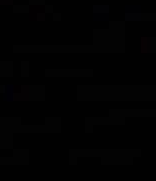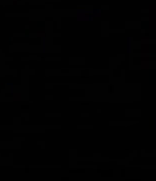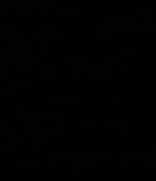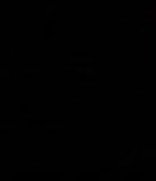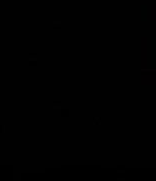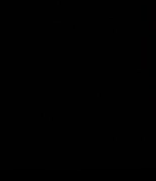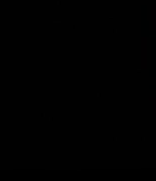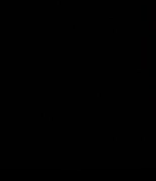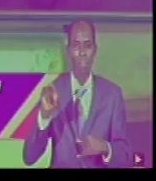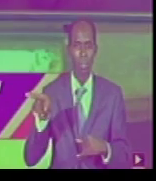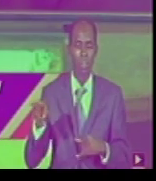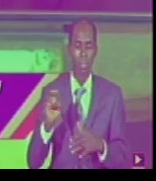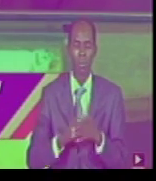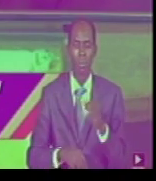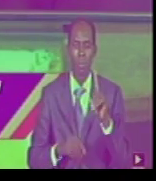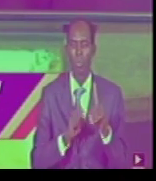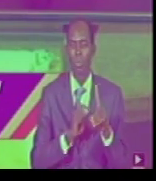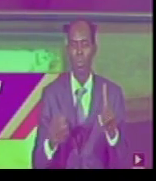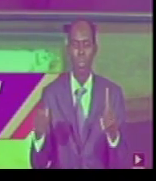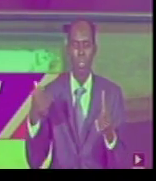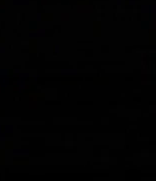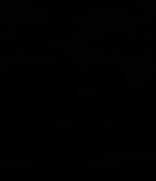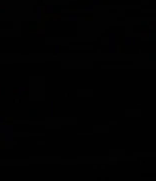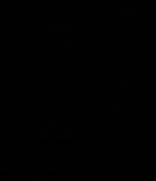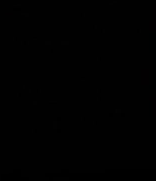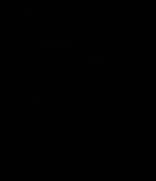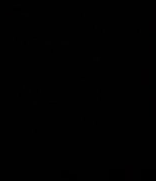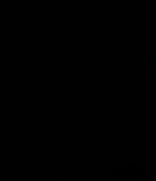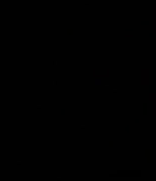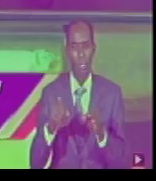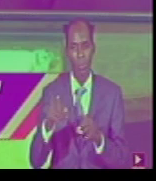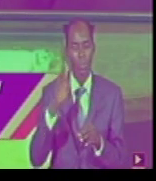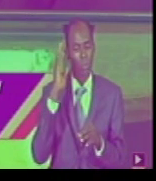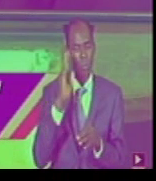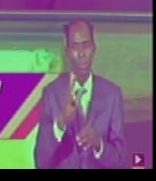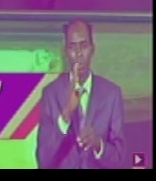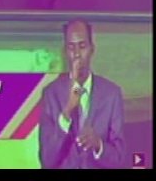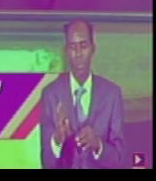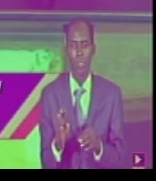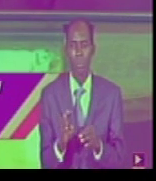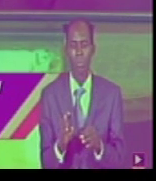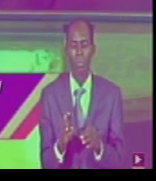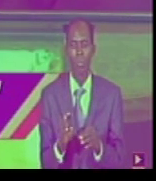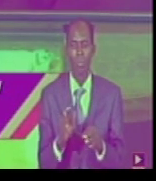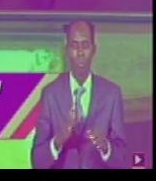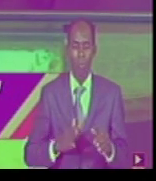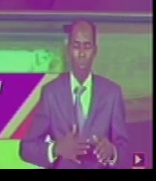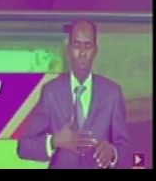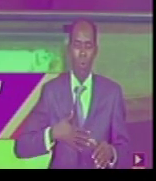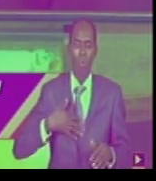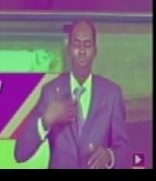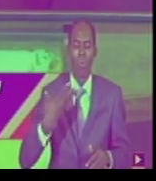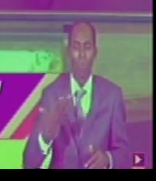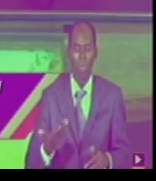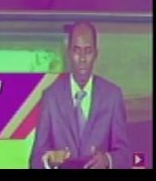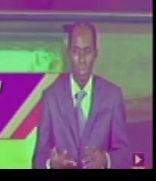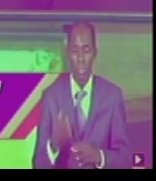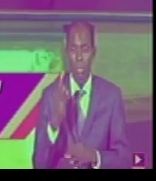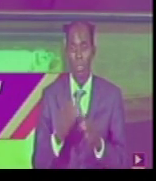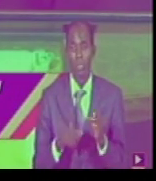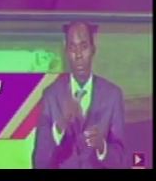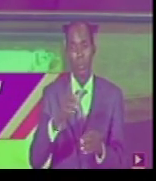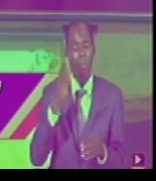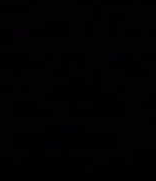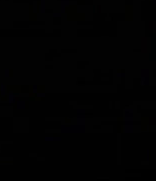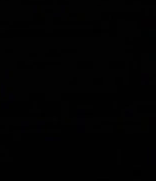Isaiah chapter 1 verse 19. If ye be willing and obedient, are you there? If ye be